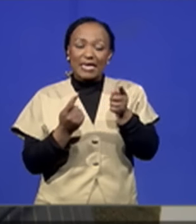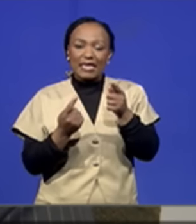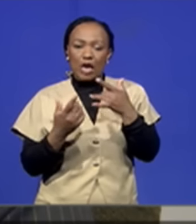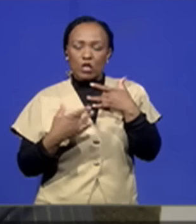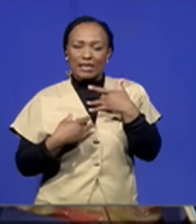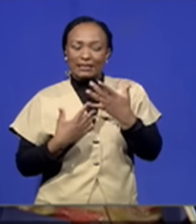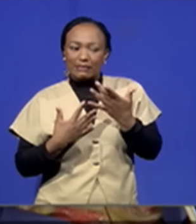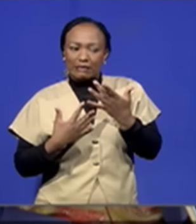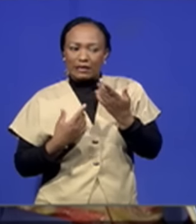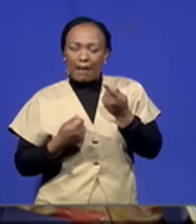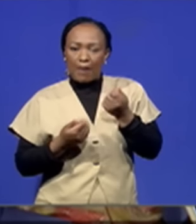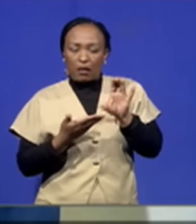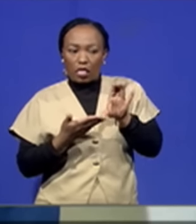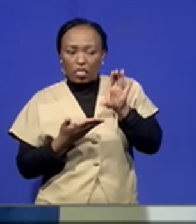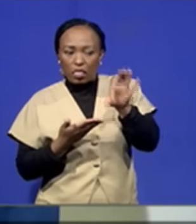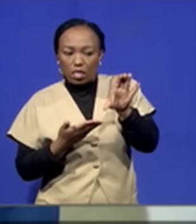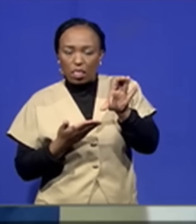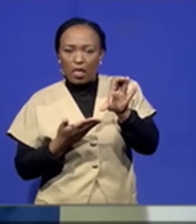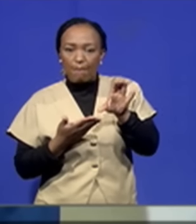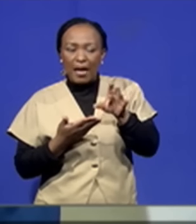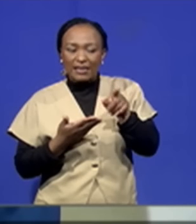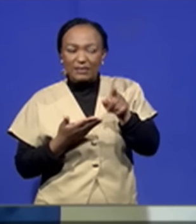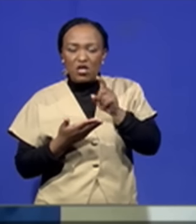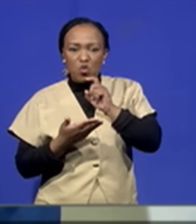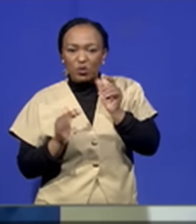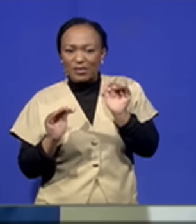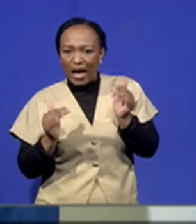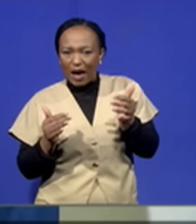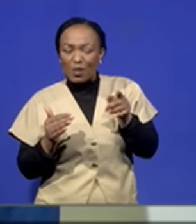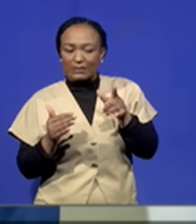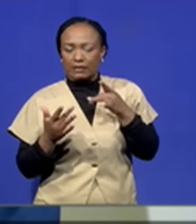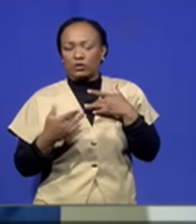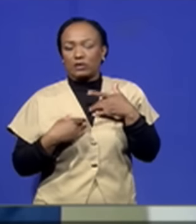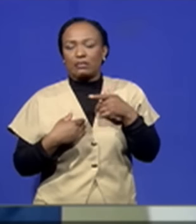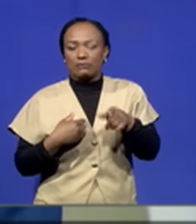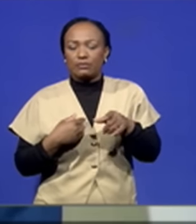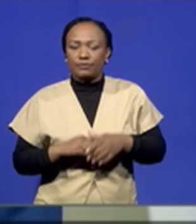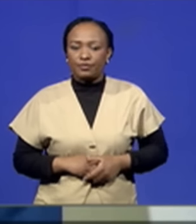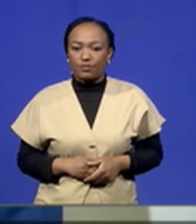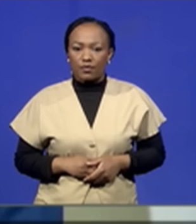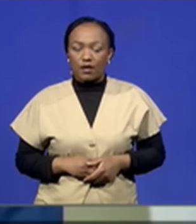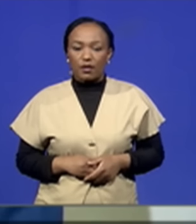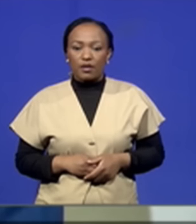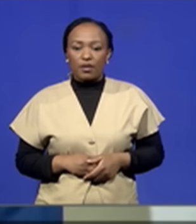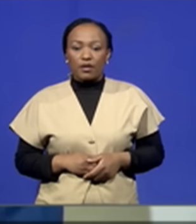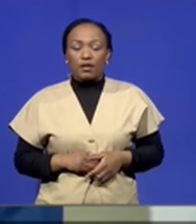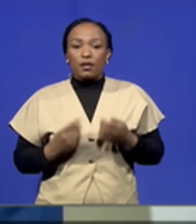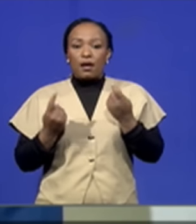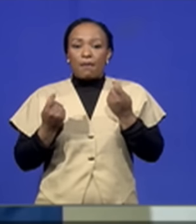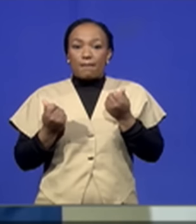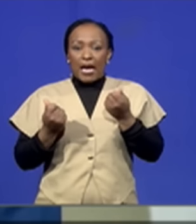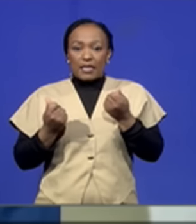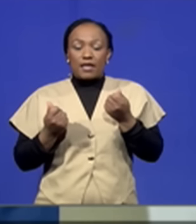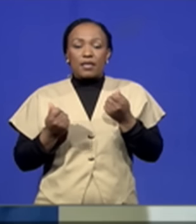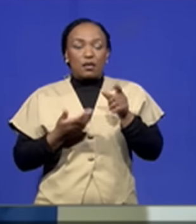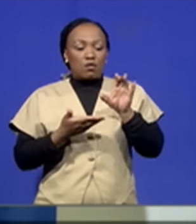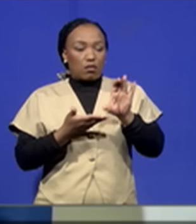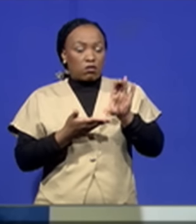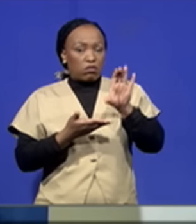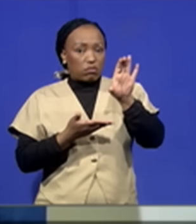jang. The release must accordingly be understood as a conditional release intended to